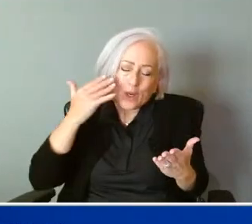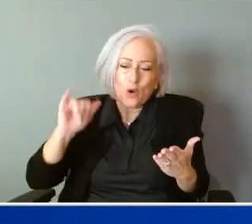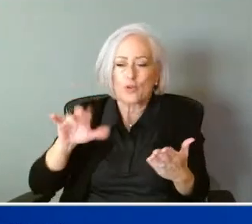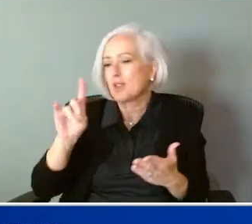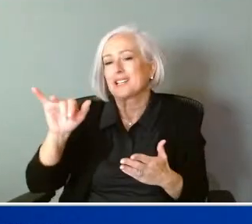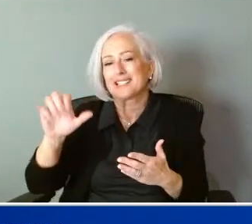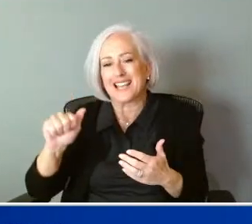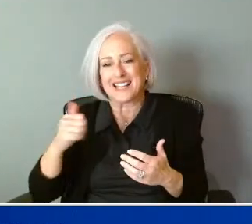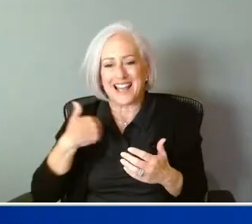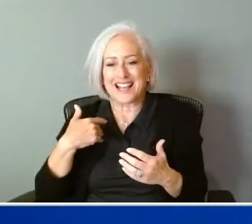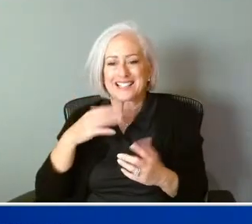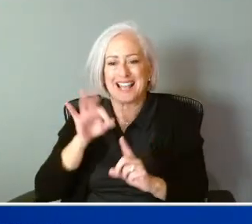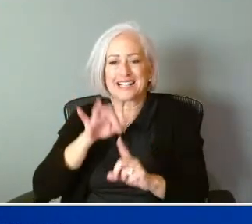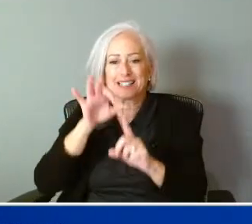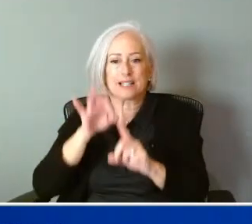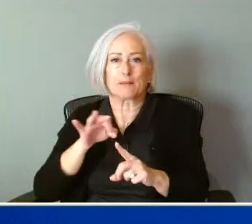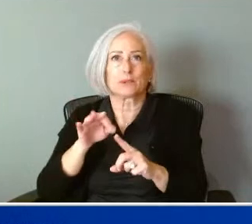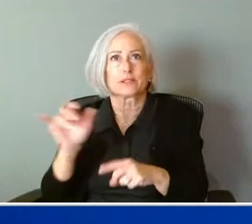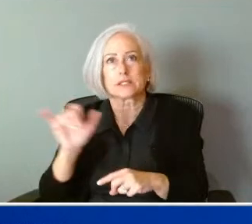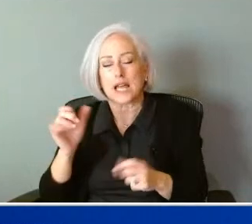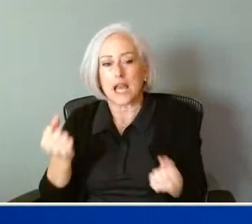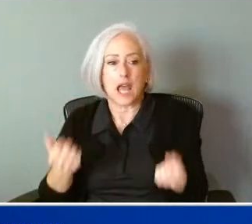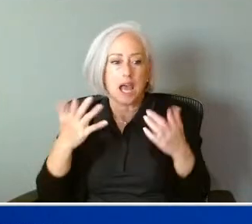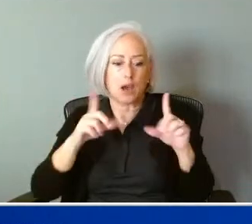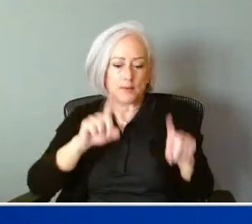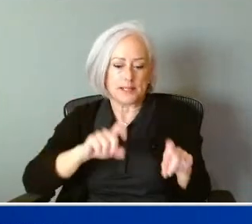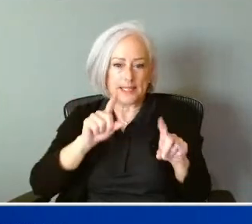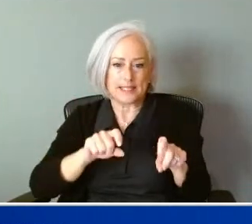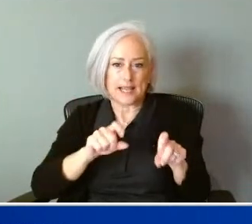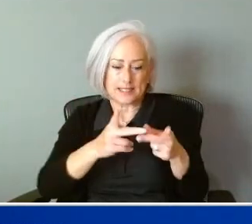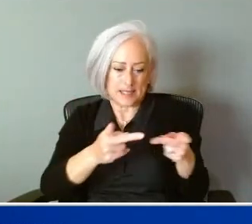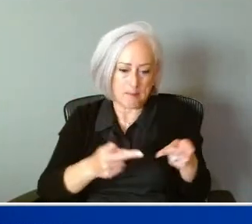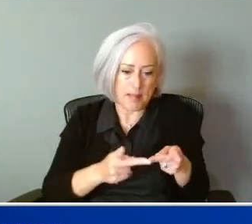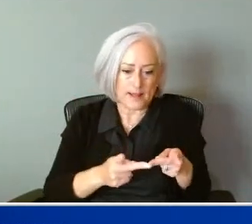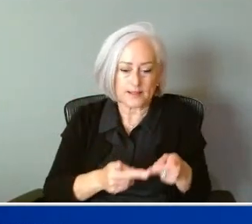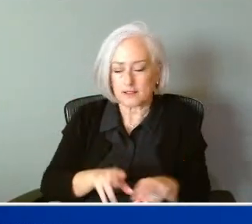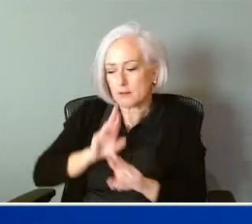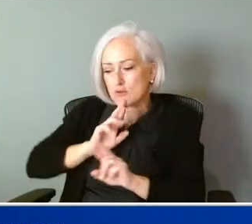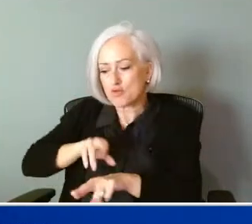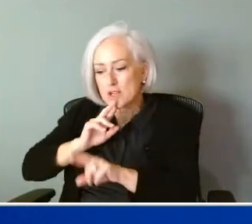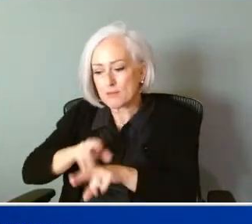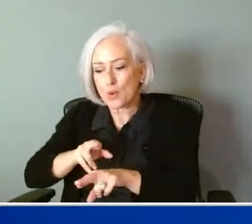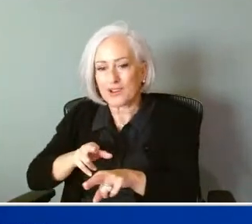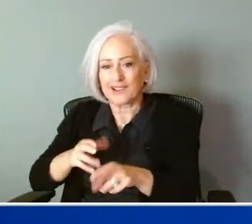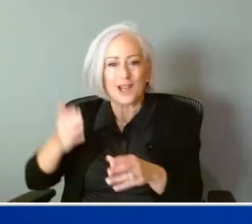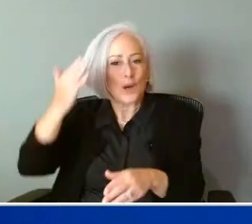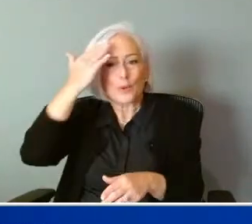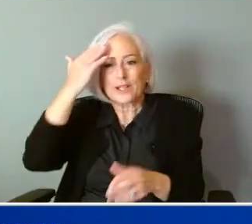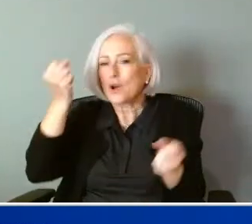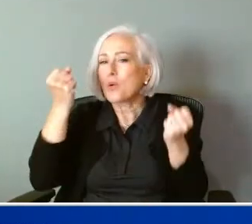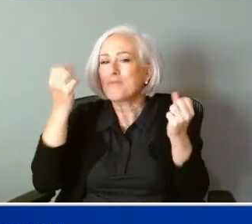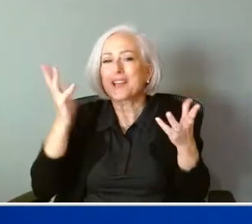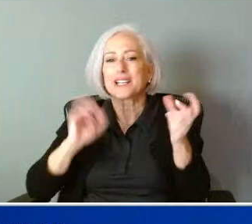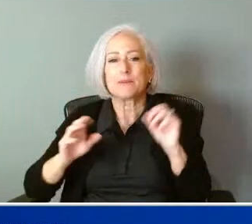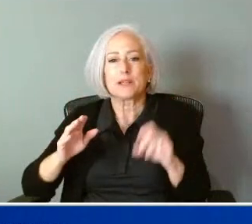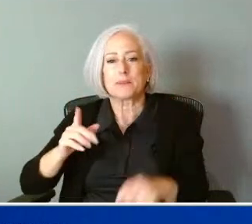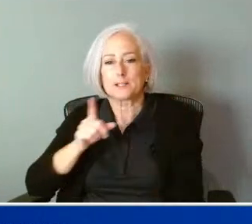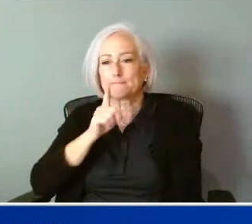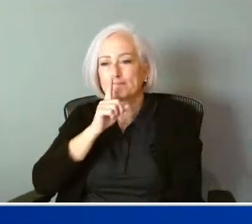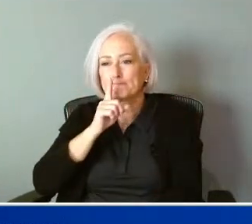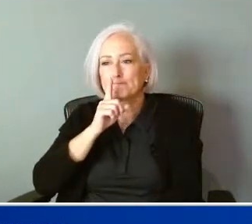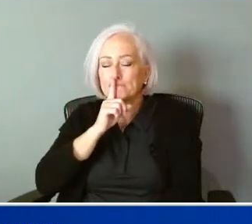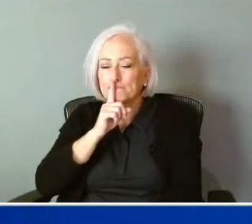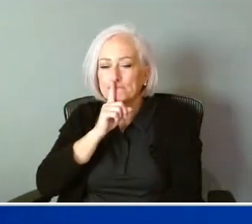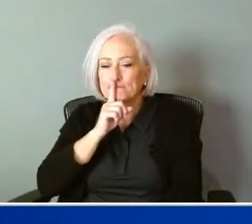such as the number of testing sites. Reporting. We know that people may not go get tested or maybe doing at-home testing. So